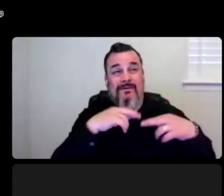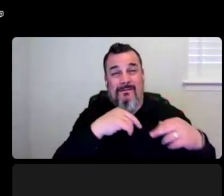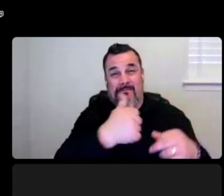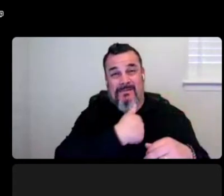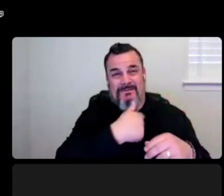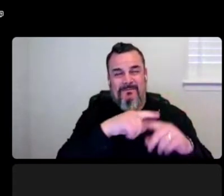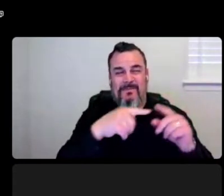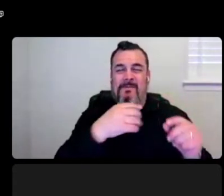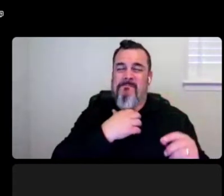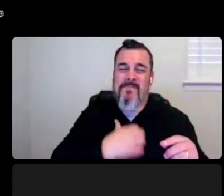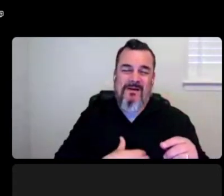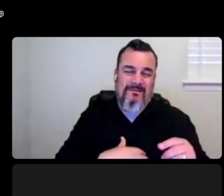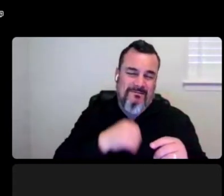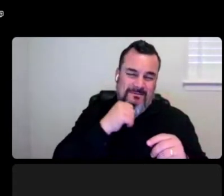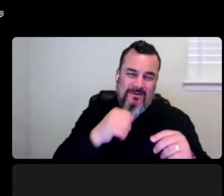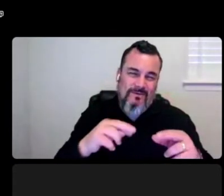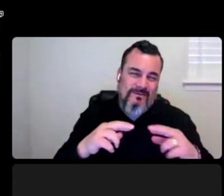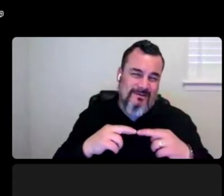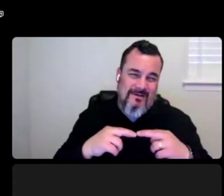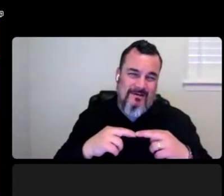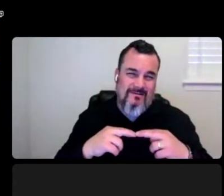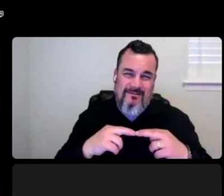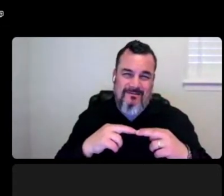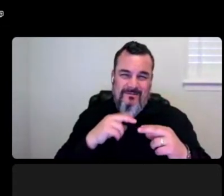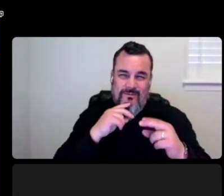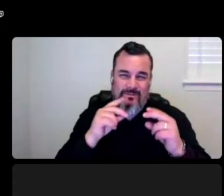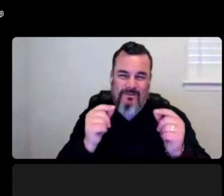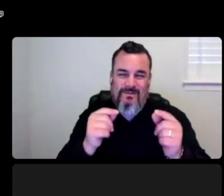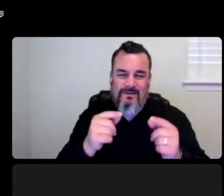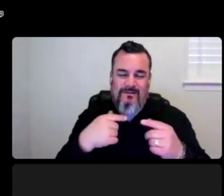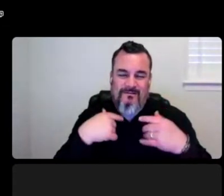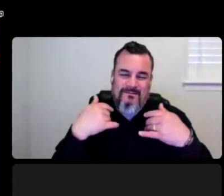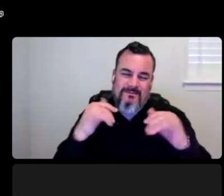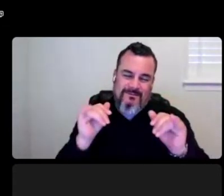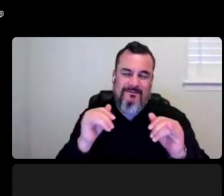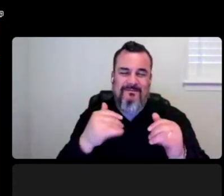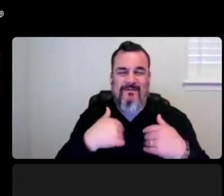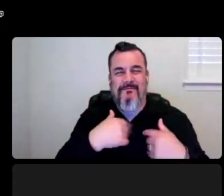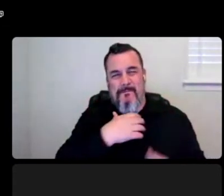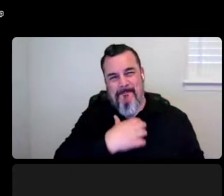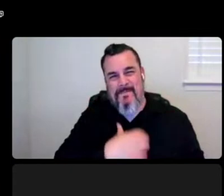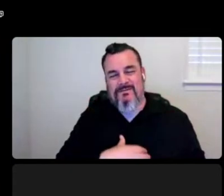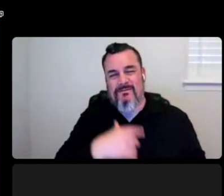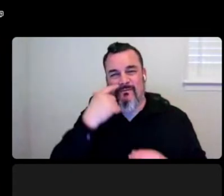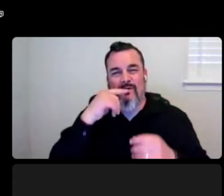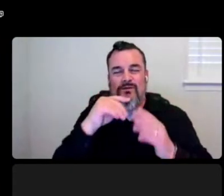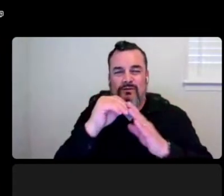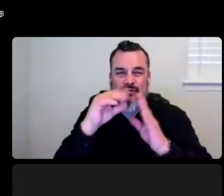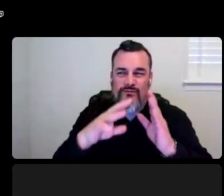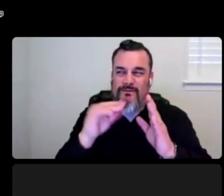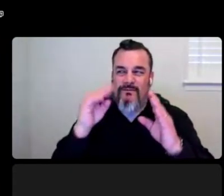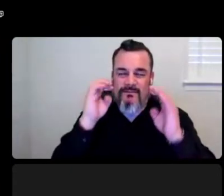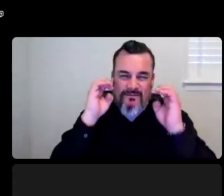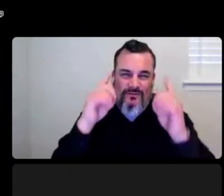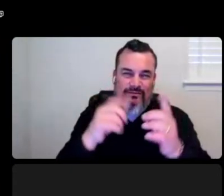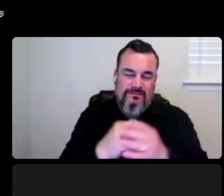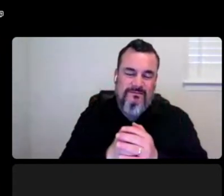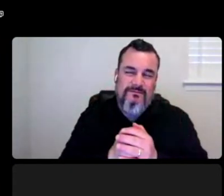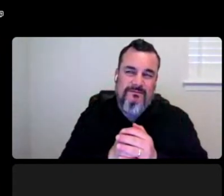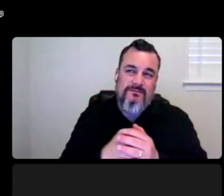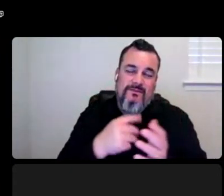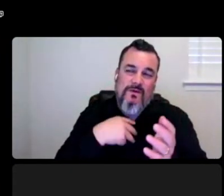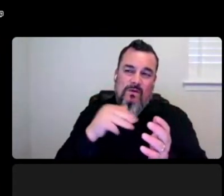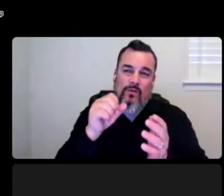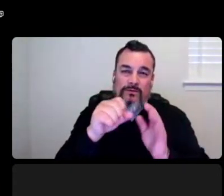my passion did not retire really quick, that I still had that passion for our students and for education. I